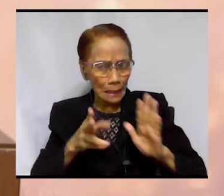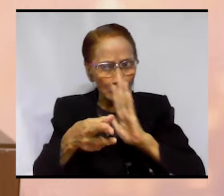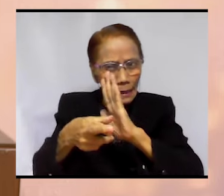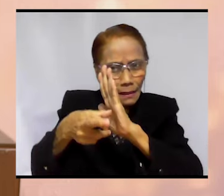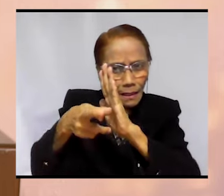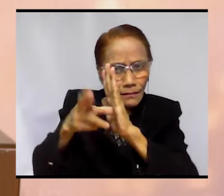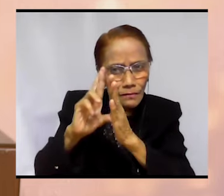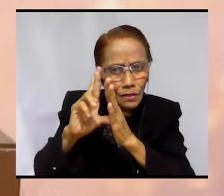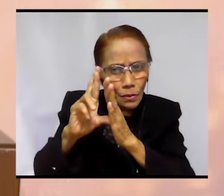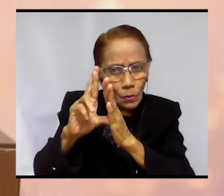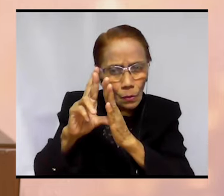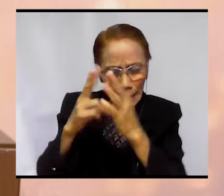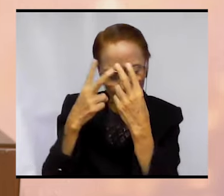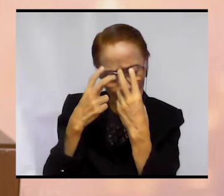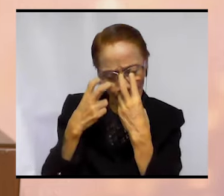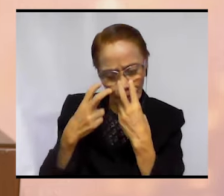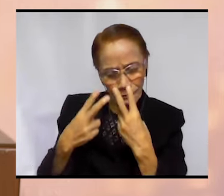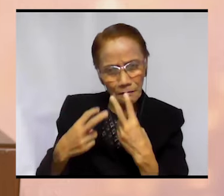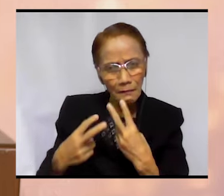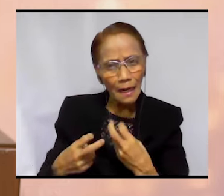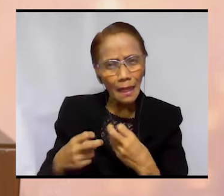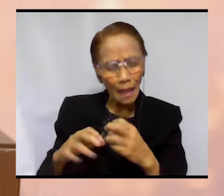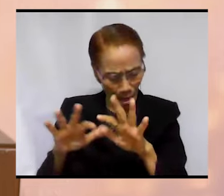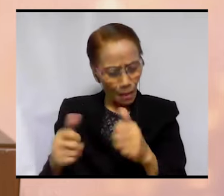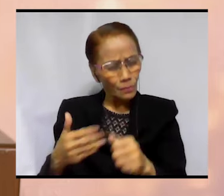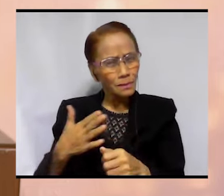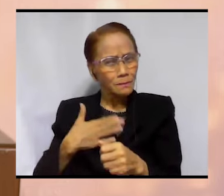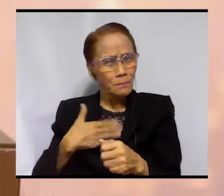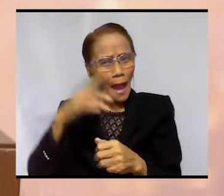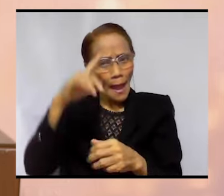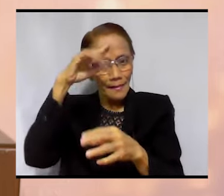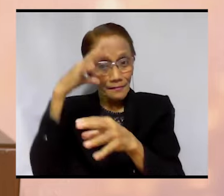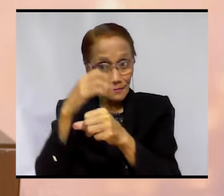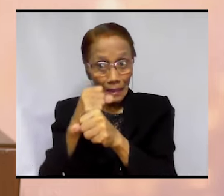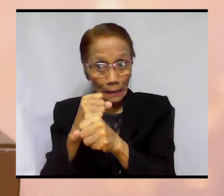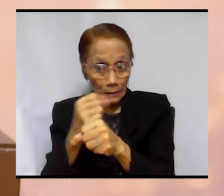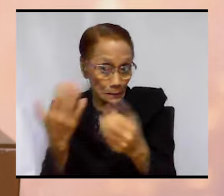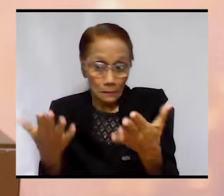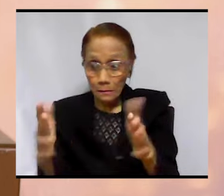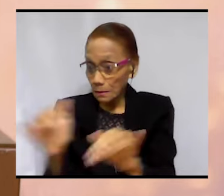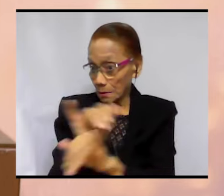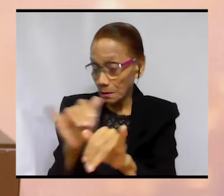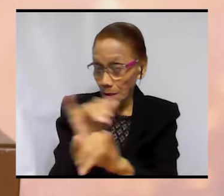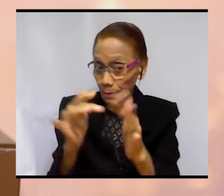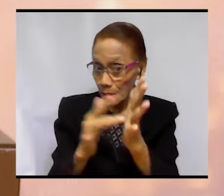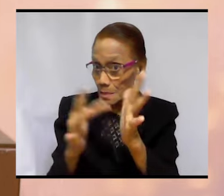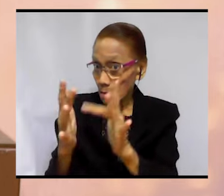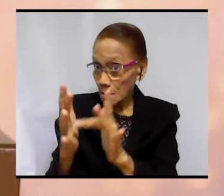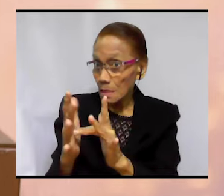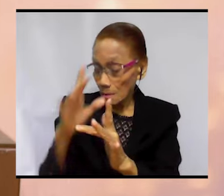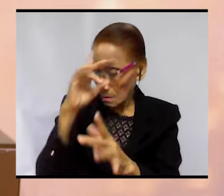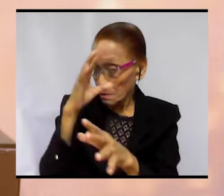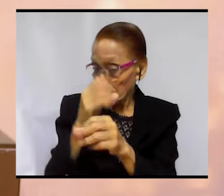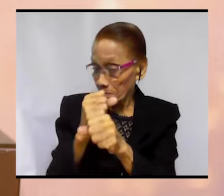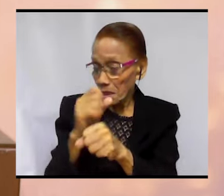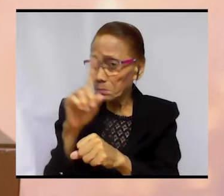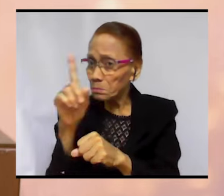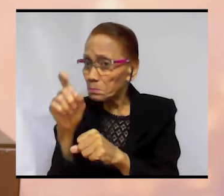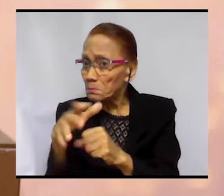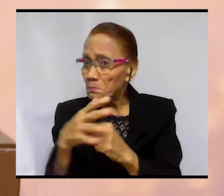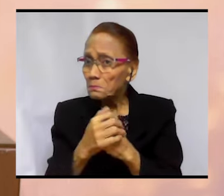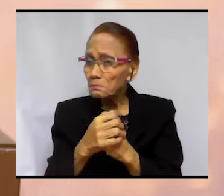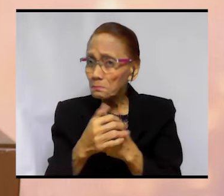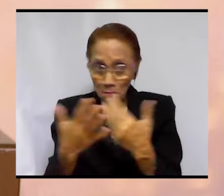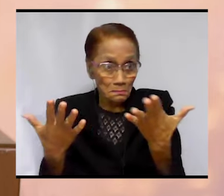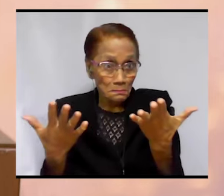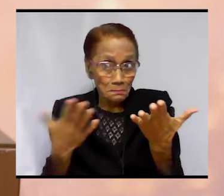review. Reflect, how is my faith? Is it similar to Jesus' faith? Is